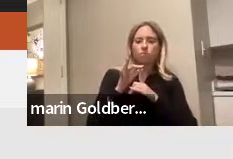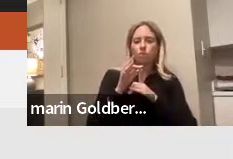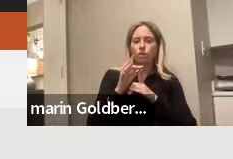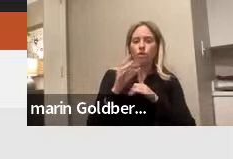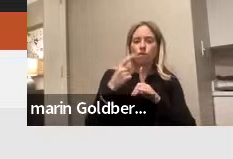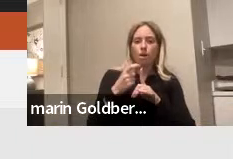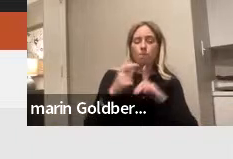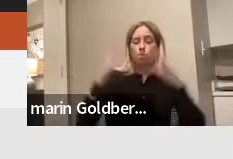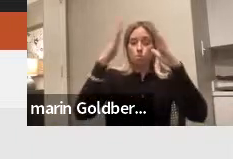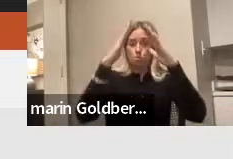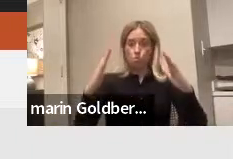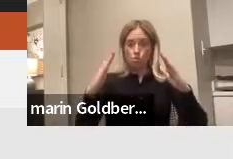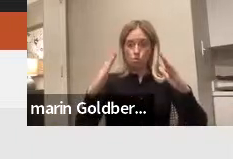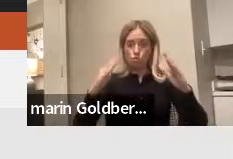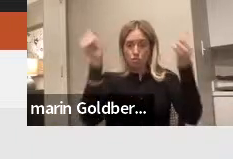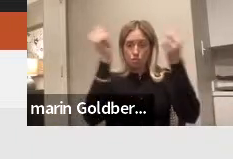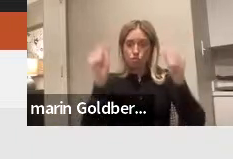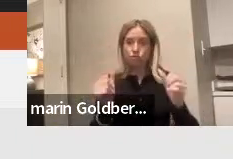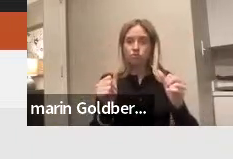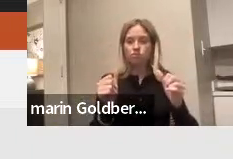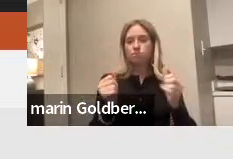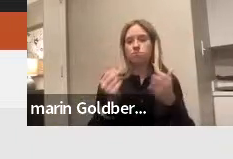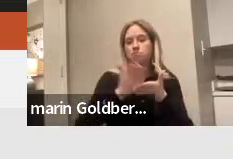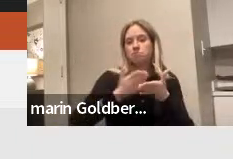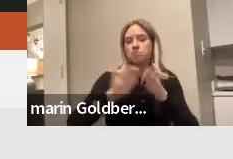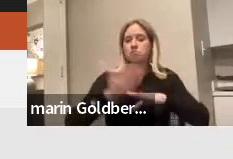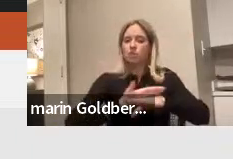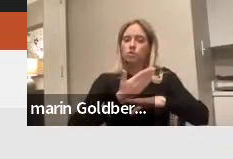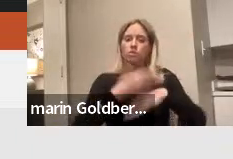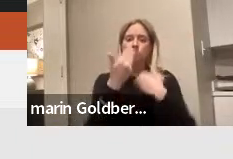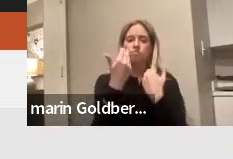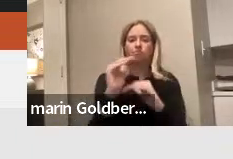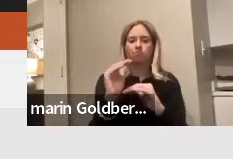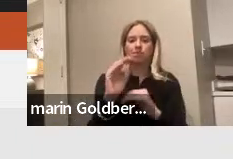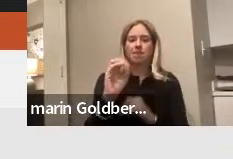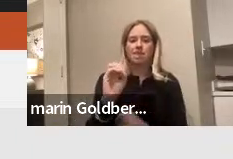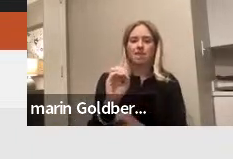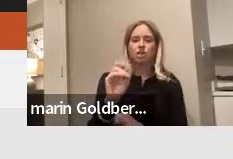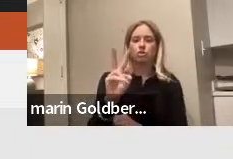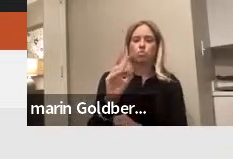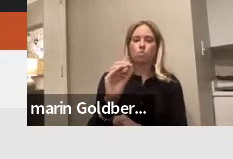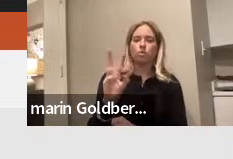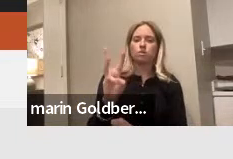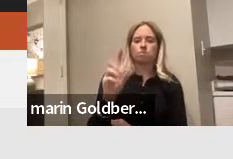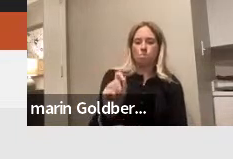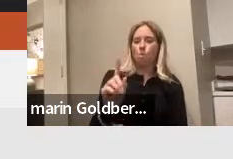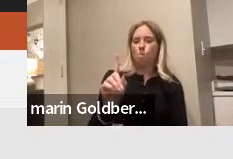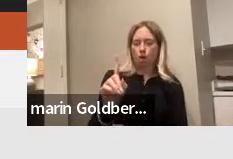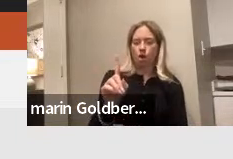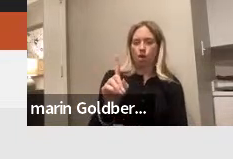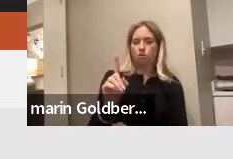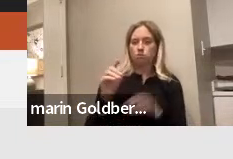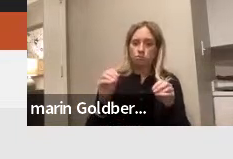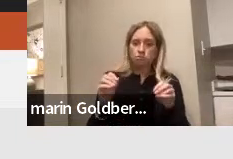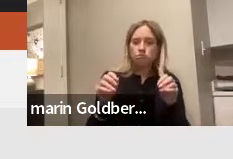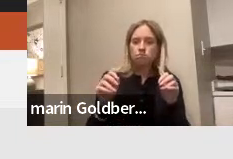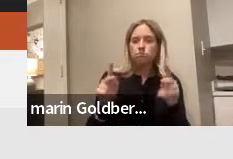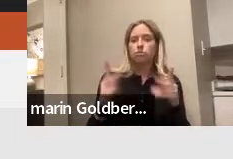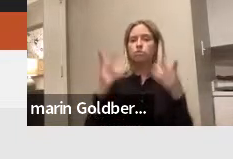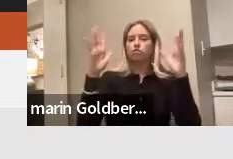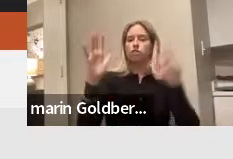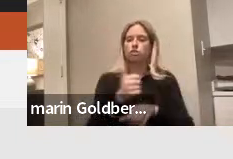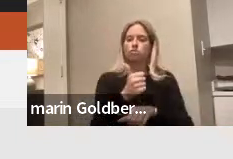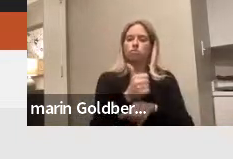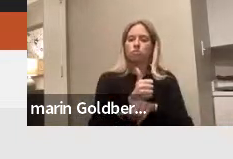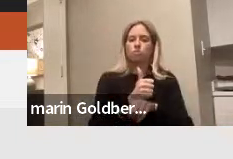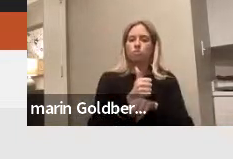from the rooftop architectural element construction constraints of E206.1 to approve an as-built porch roof